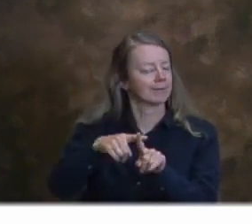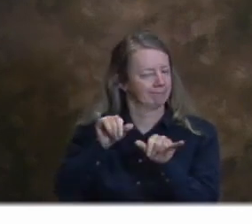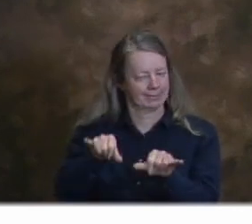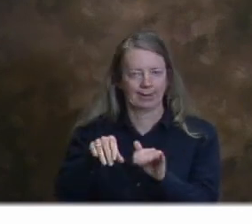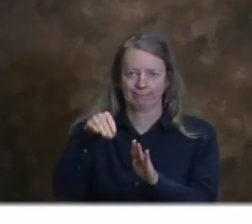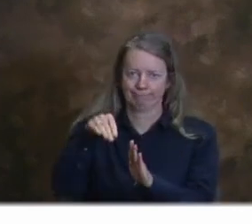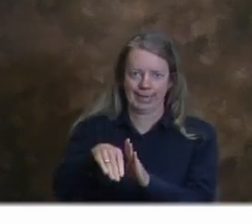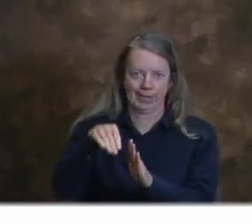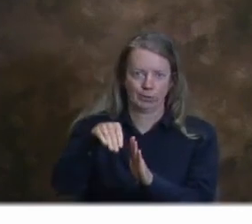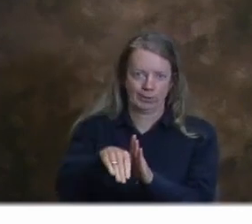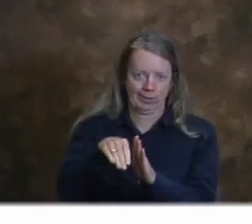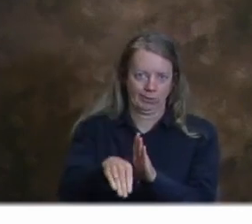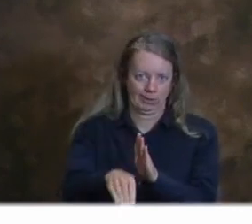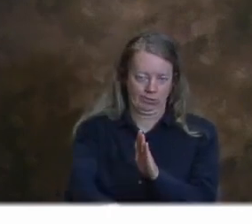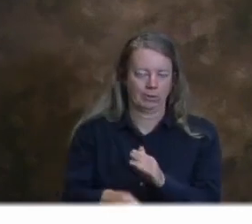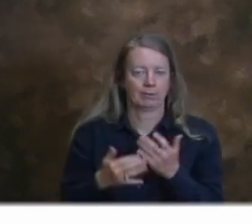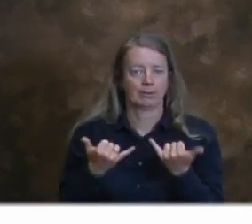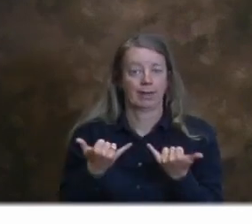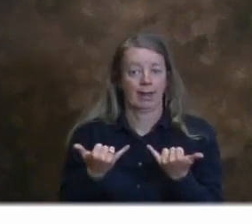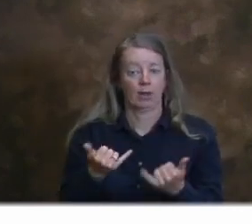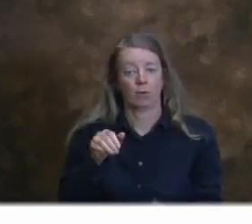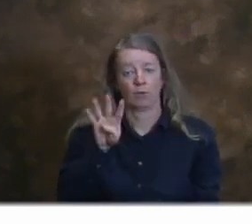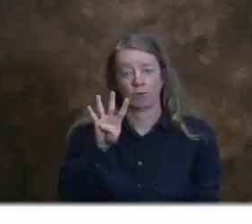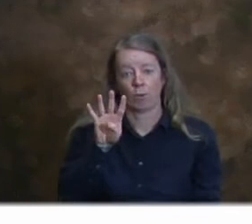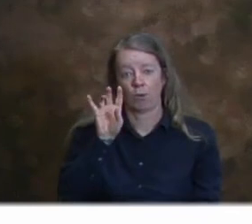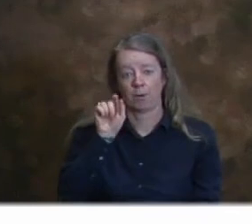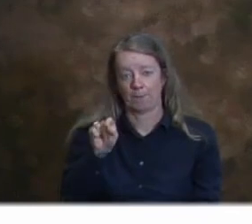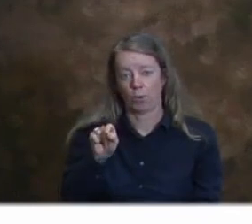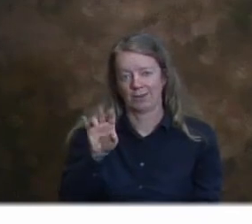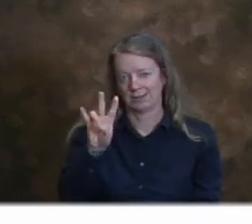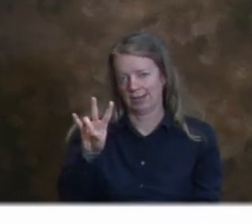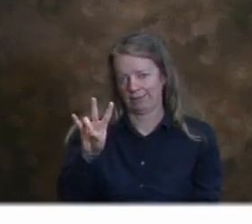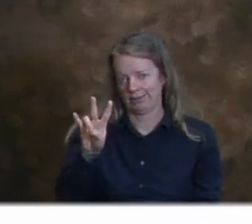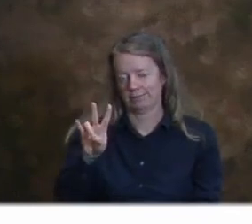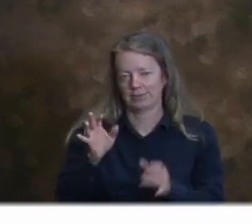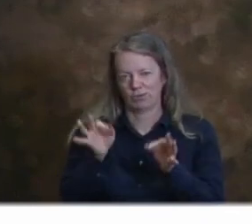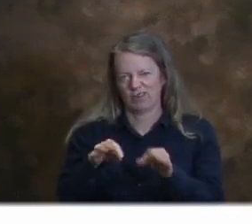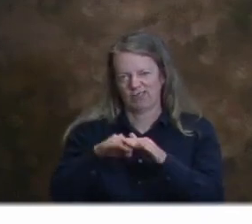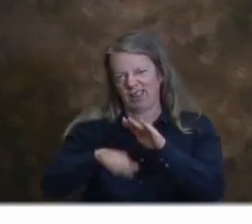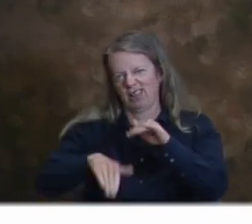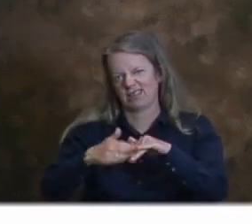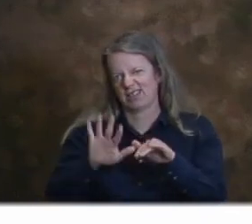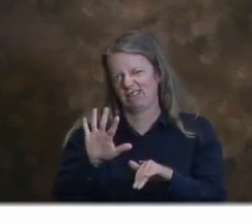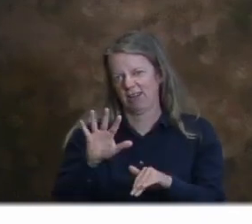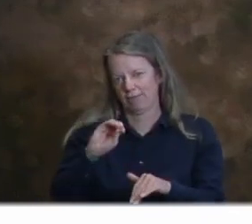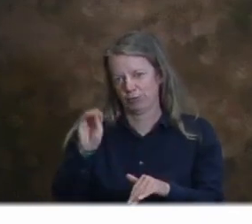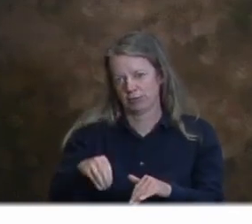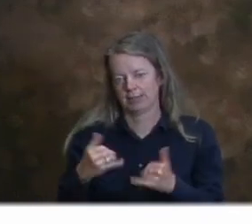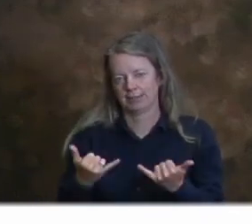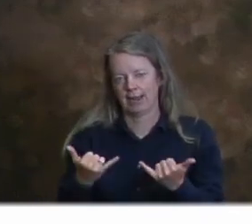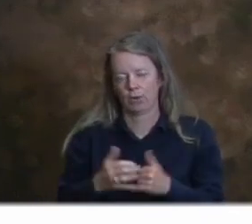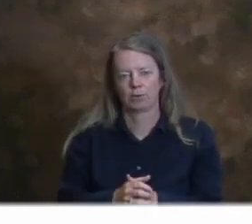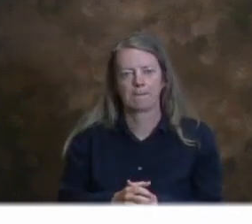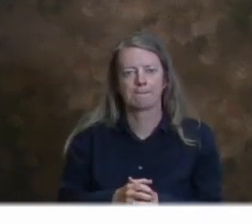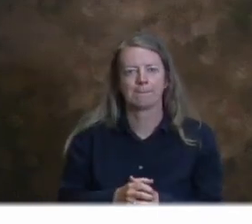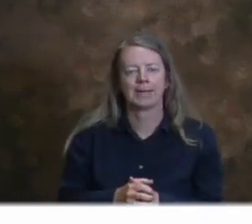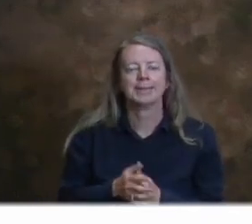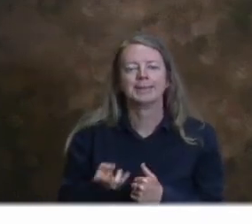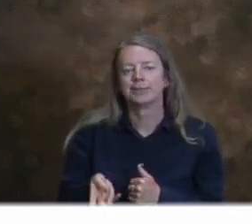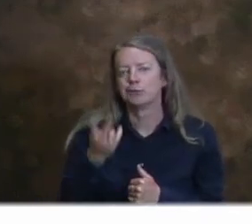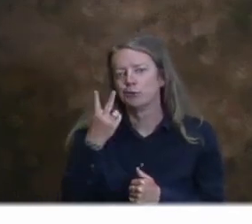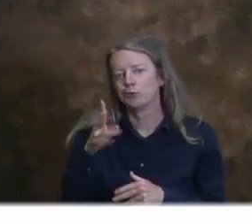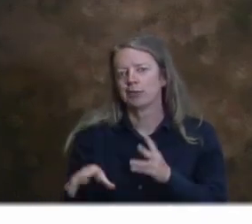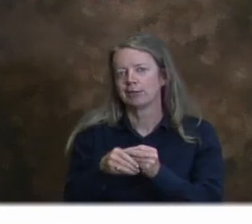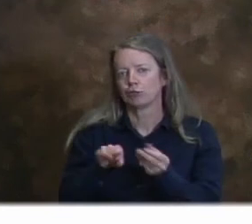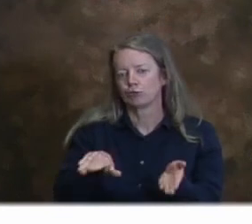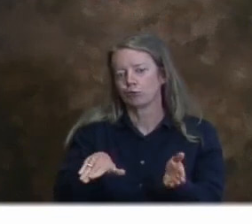decrease and is now 4.7, so we've fallen below the 5%. 2 additional deaths were